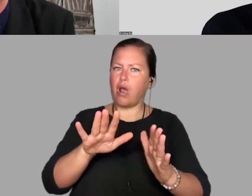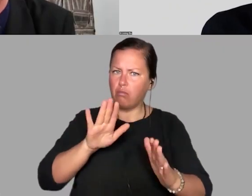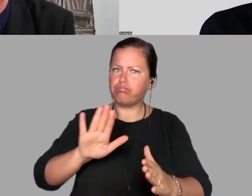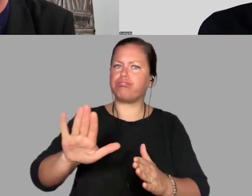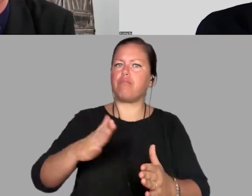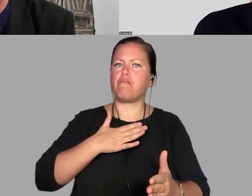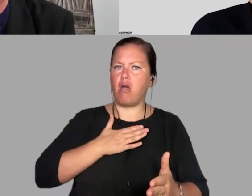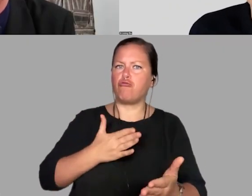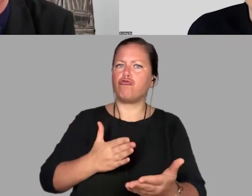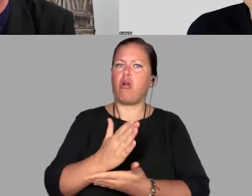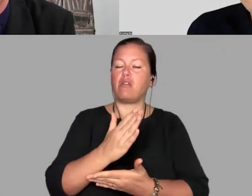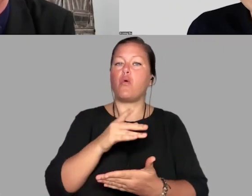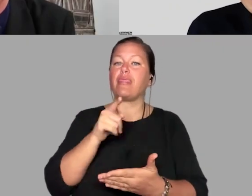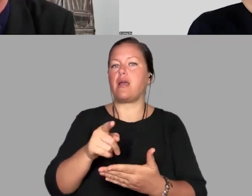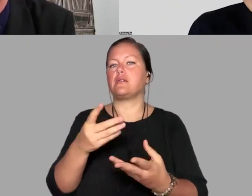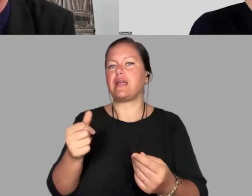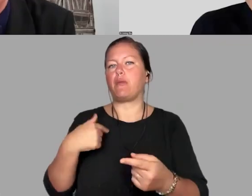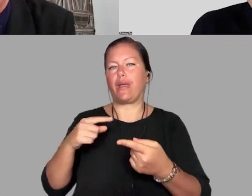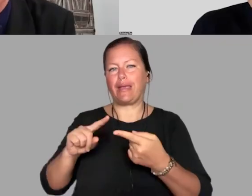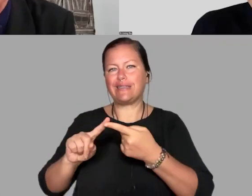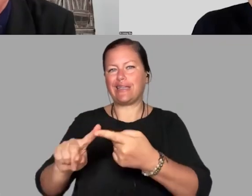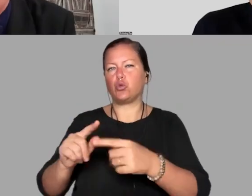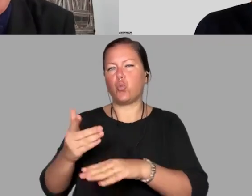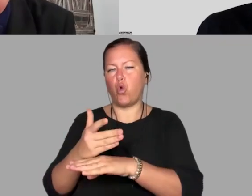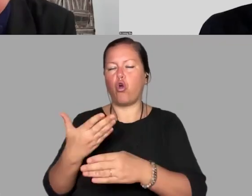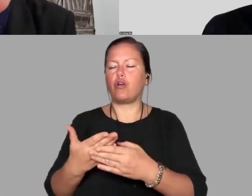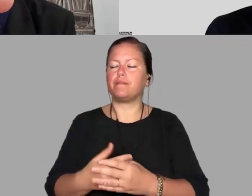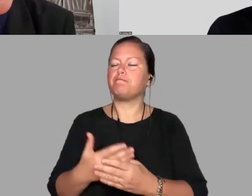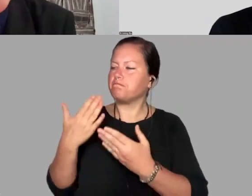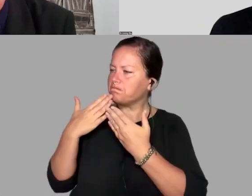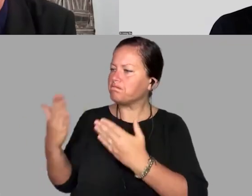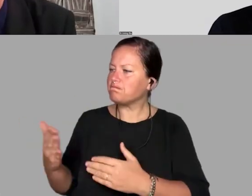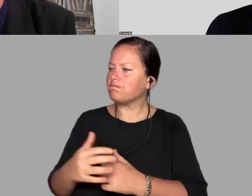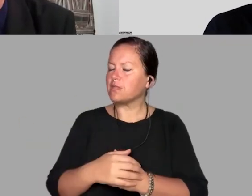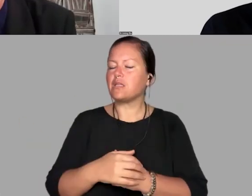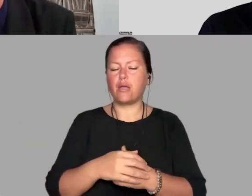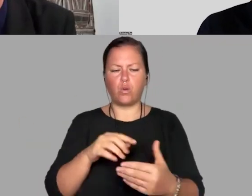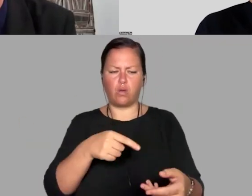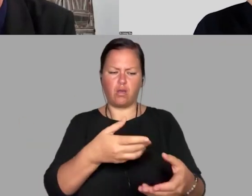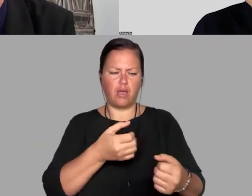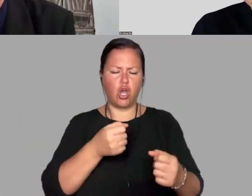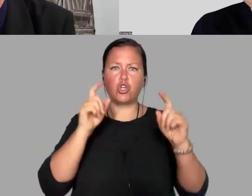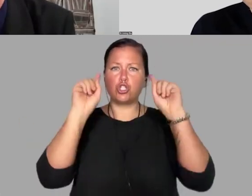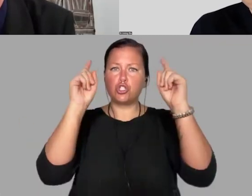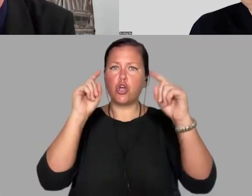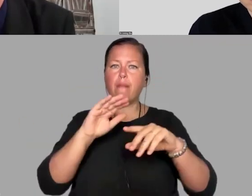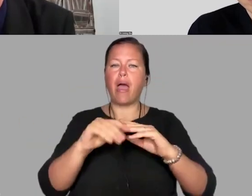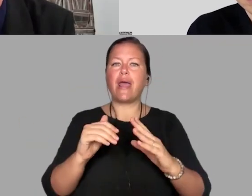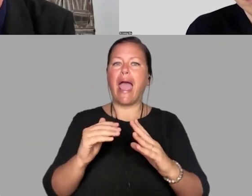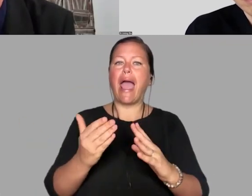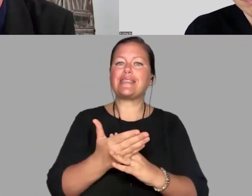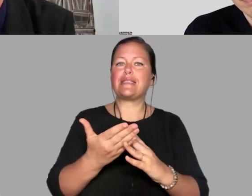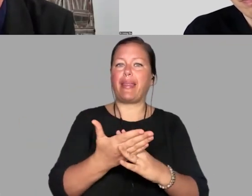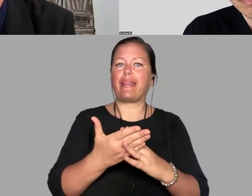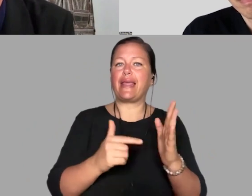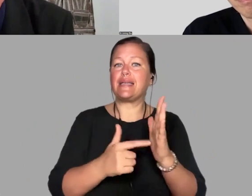definitely something we are working on. thank you. And concerns come through about accessibility tags and